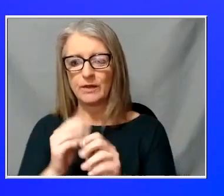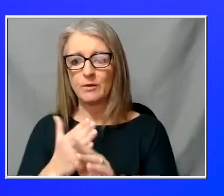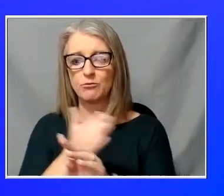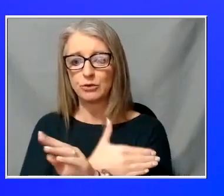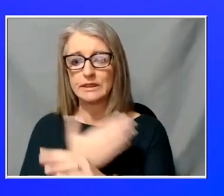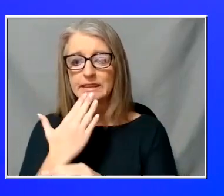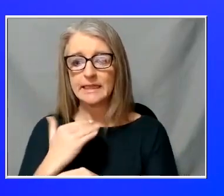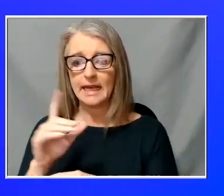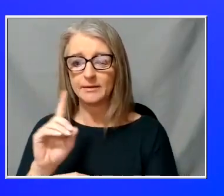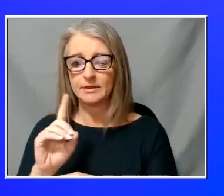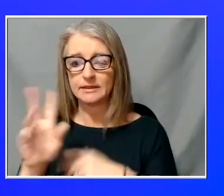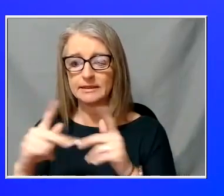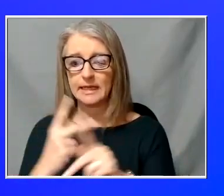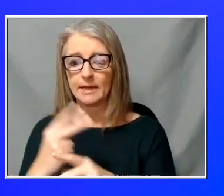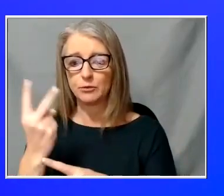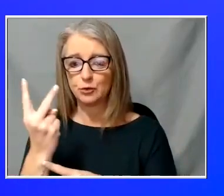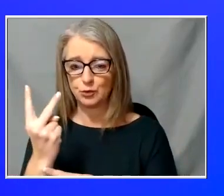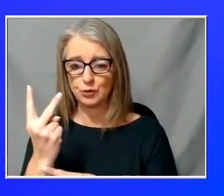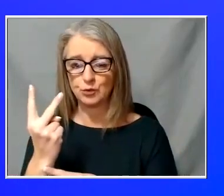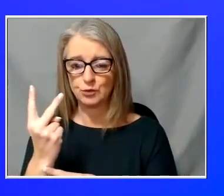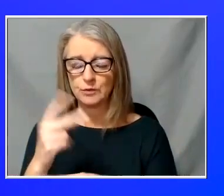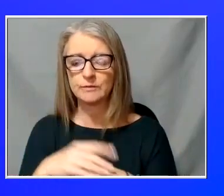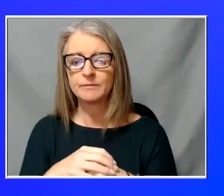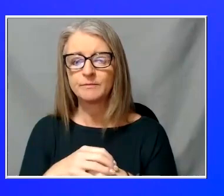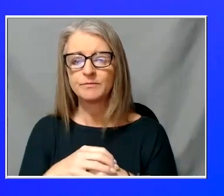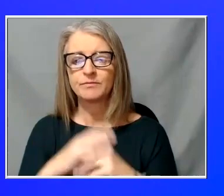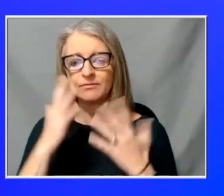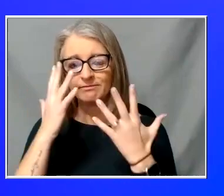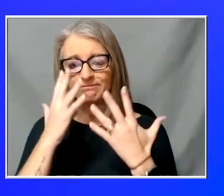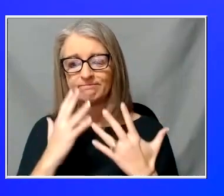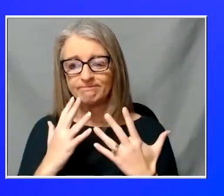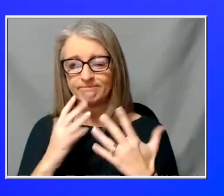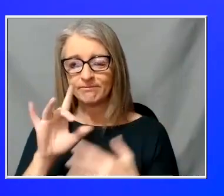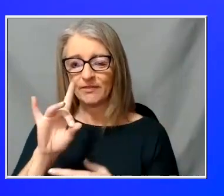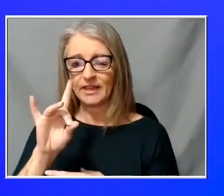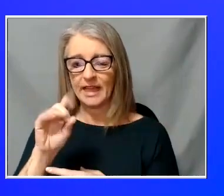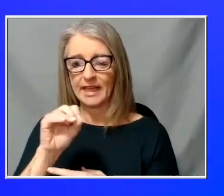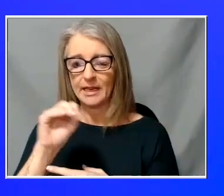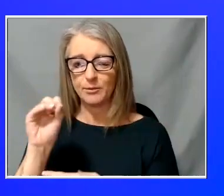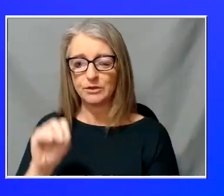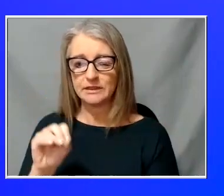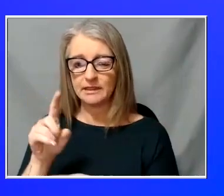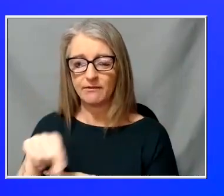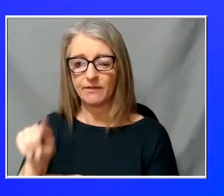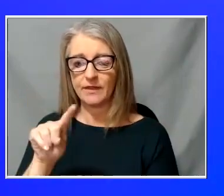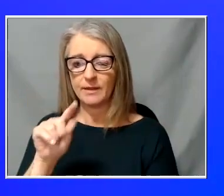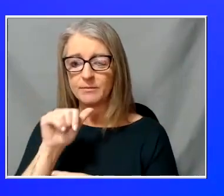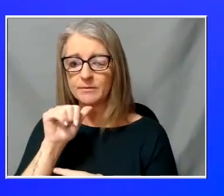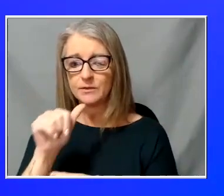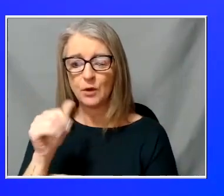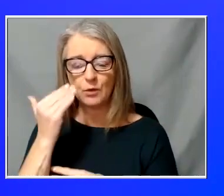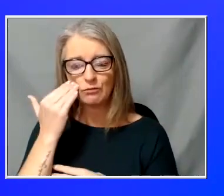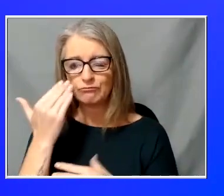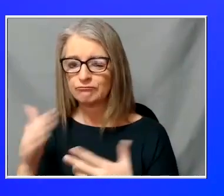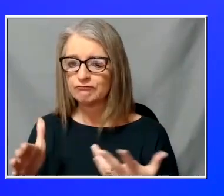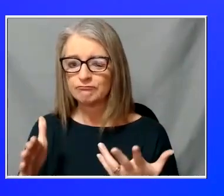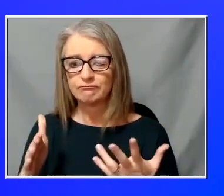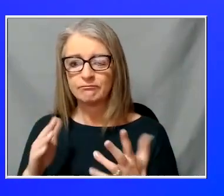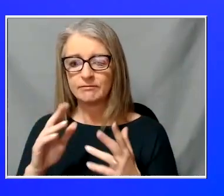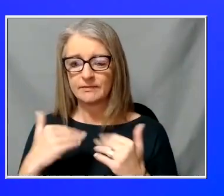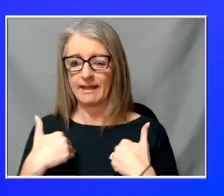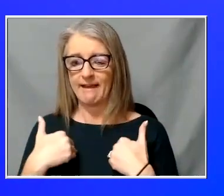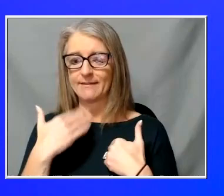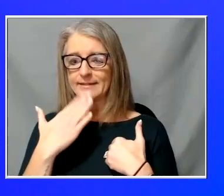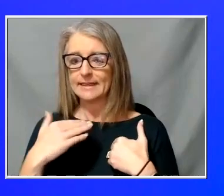and type 2 diabetes. And unfortunately, 80% of them don't know that they have